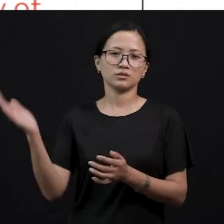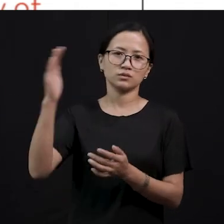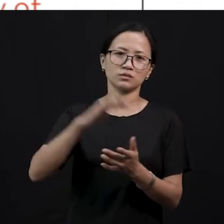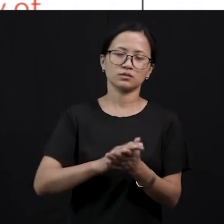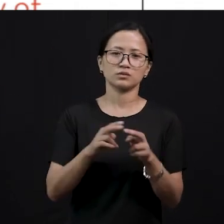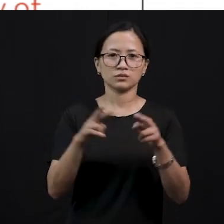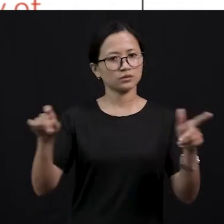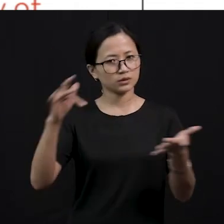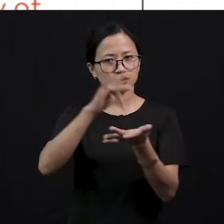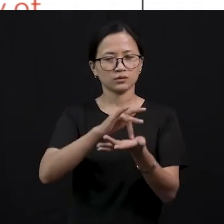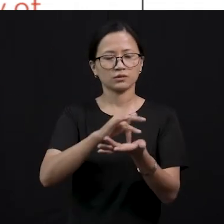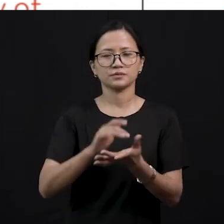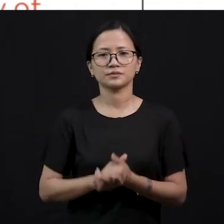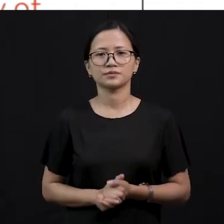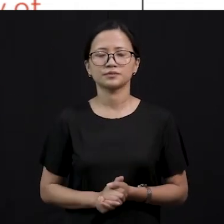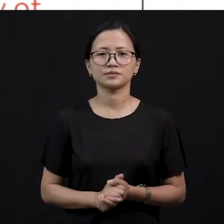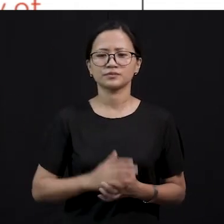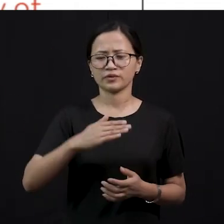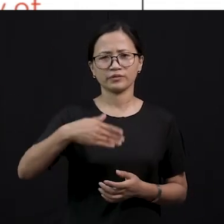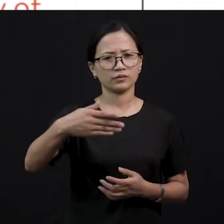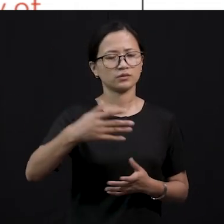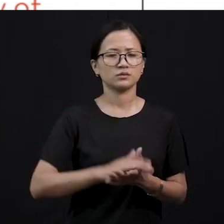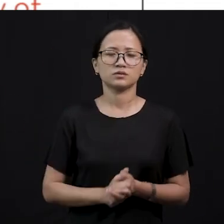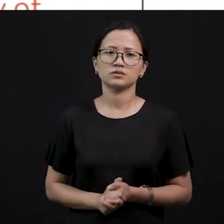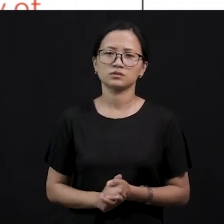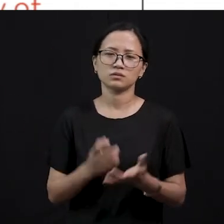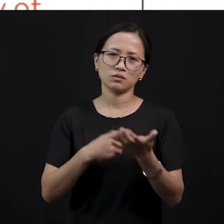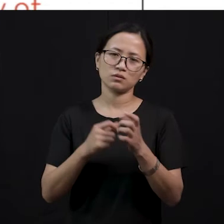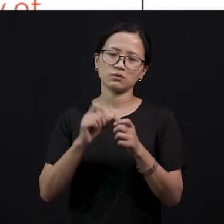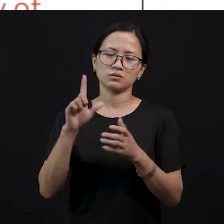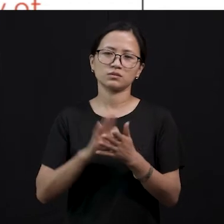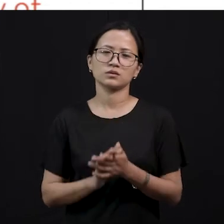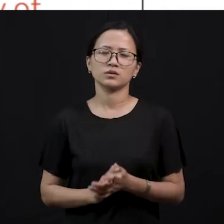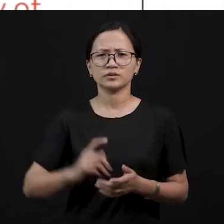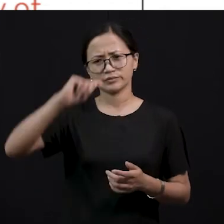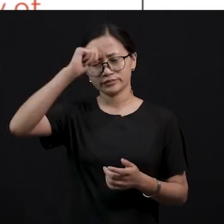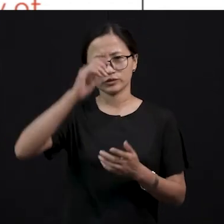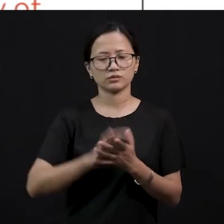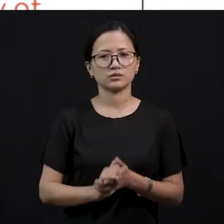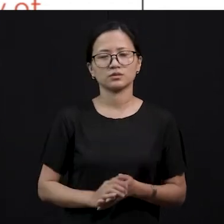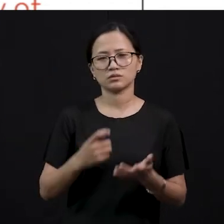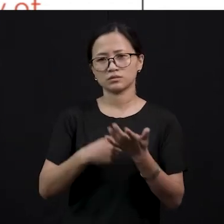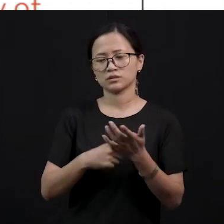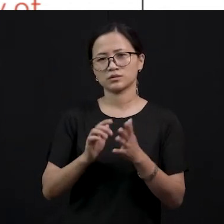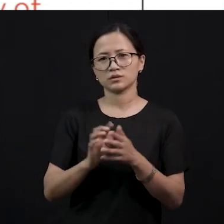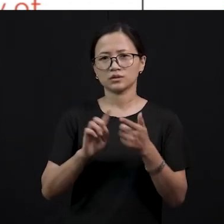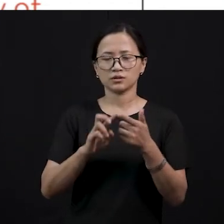a different place. Then furthermore, the media's role is to entertain and educate. That's, I think, the foremost